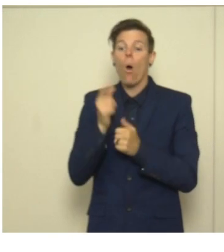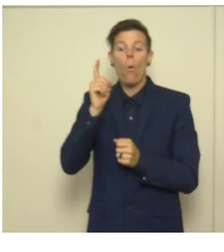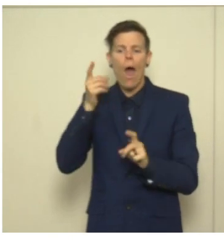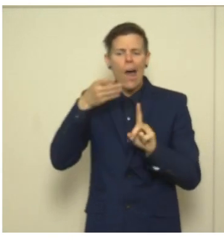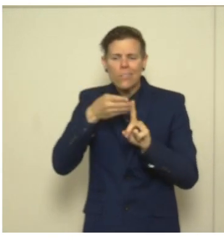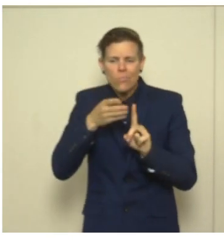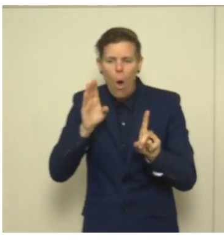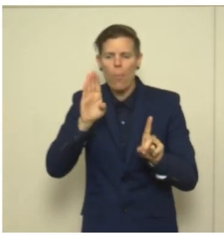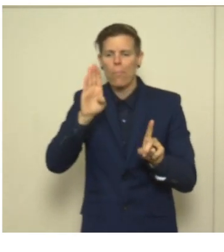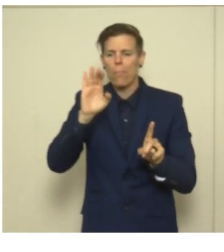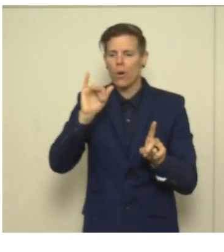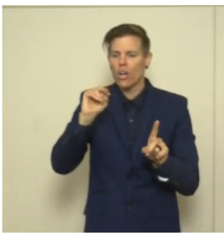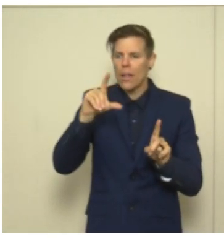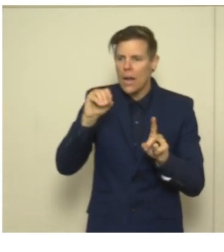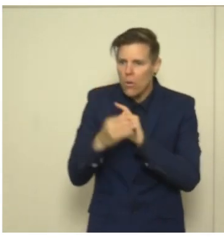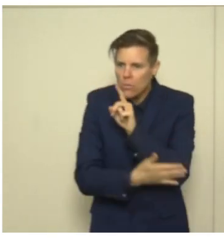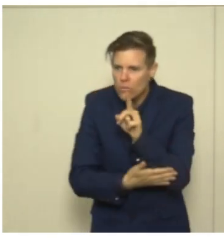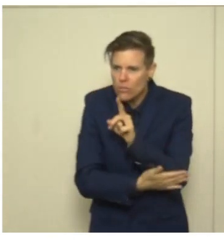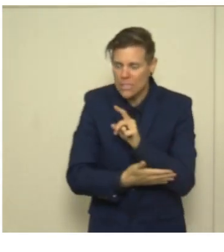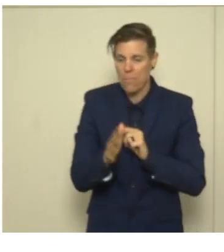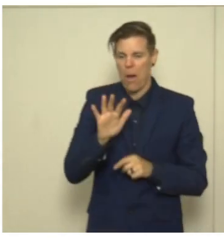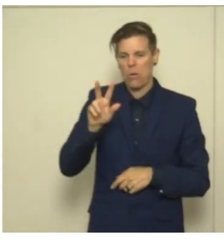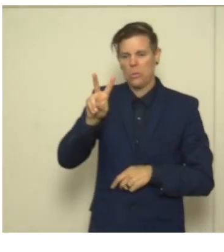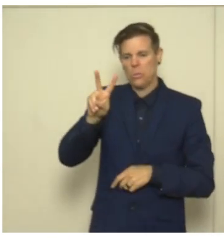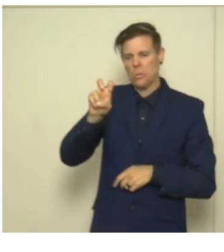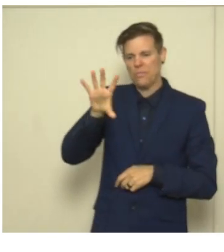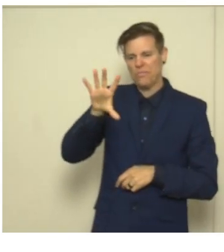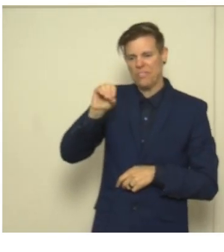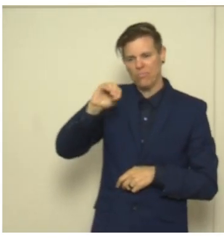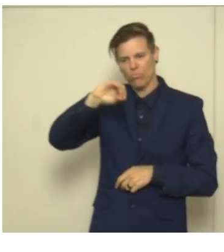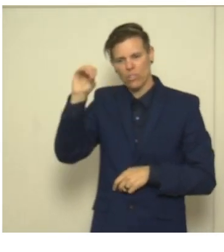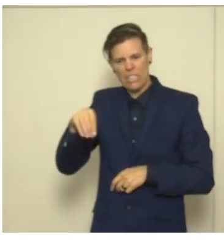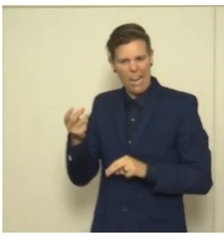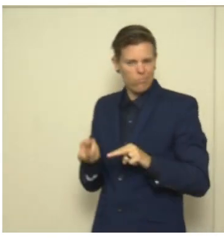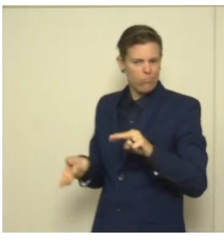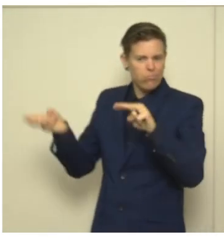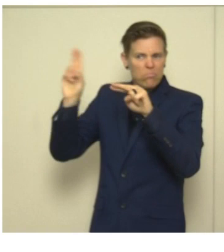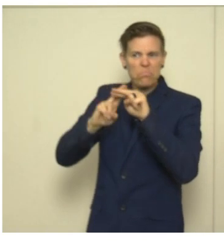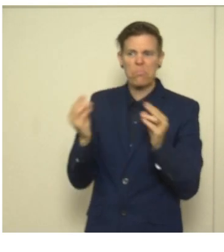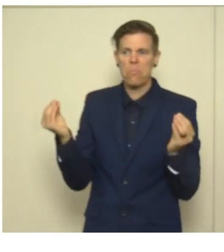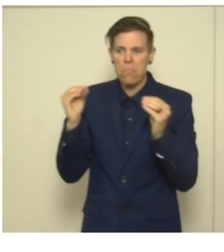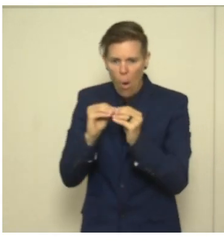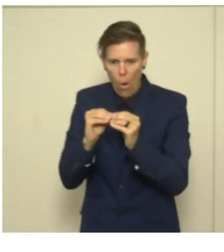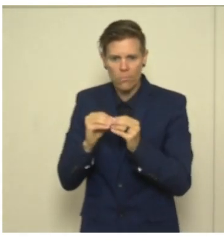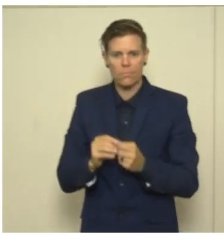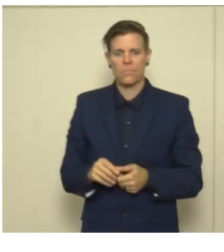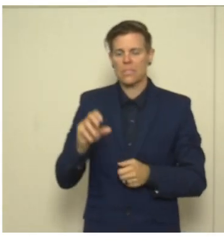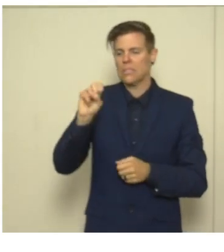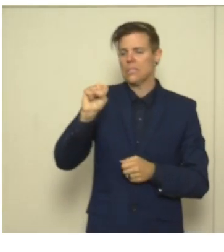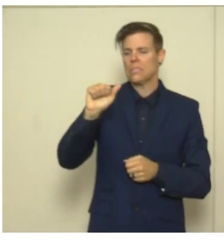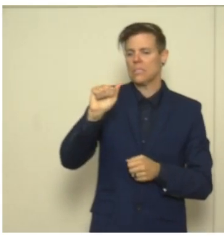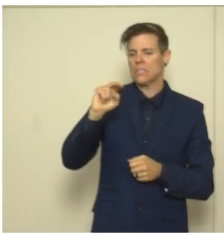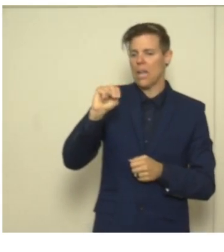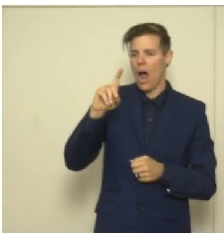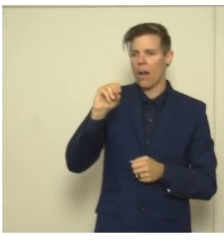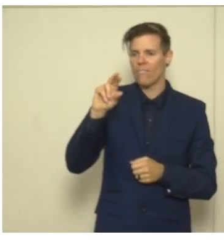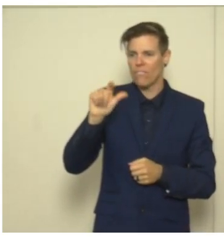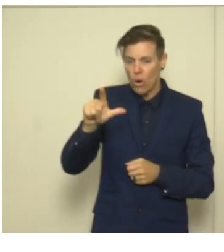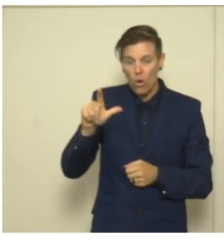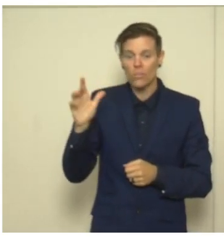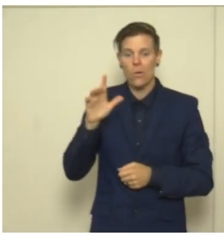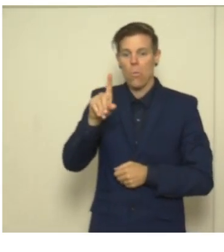250% increase. Sandoval County, 133% increase. Doña Ana County,